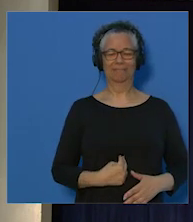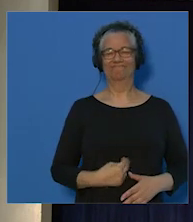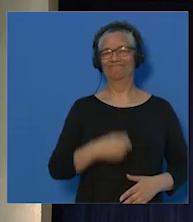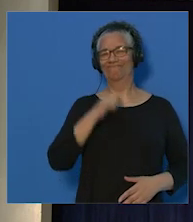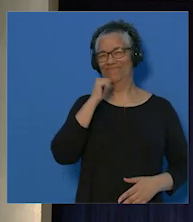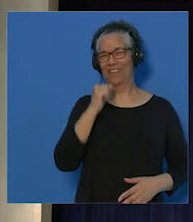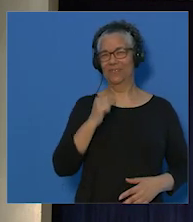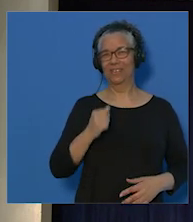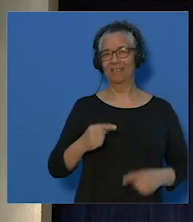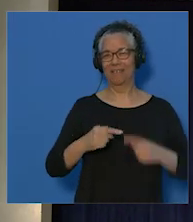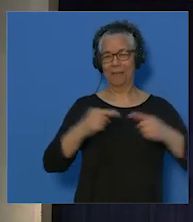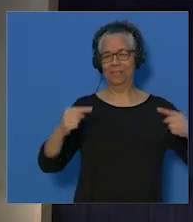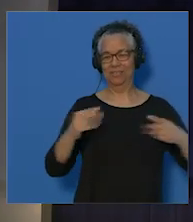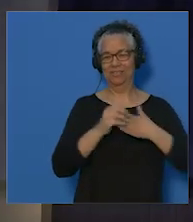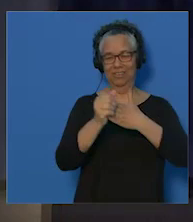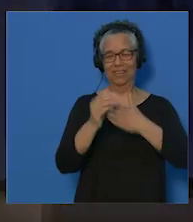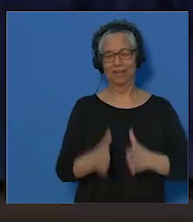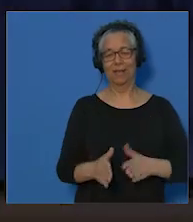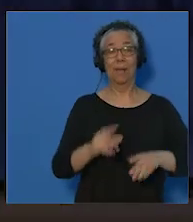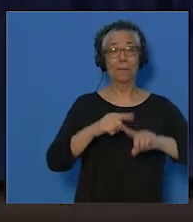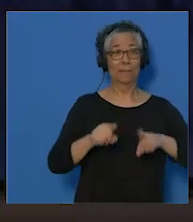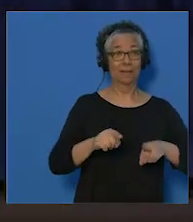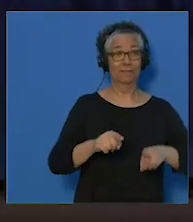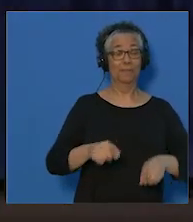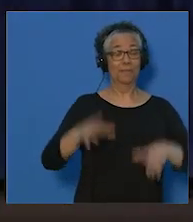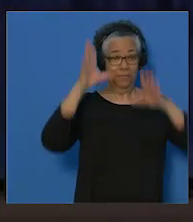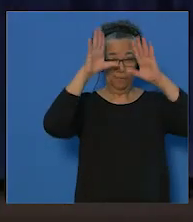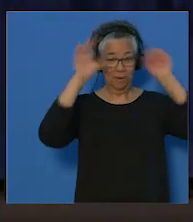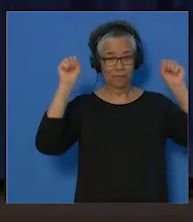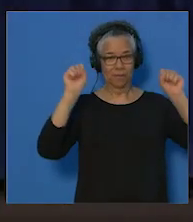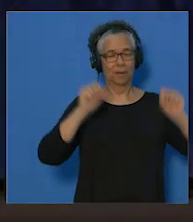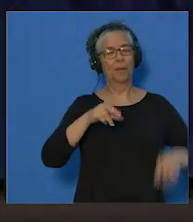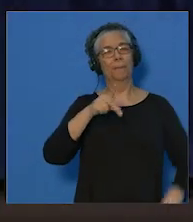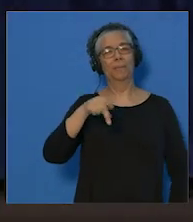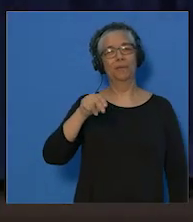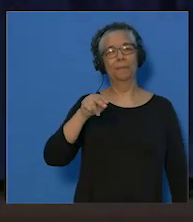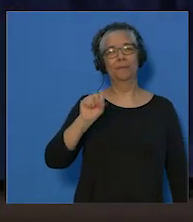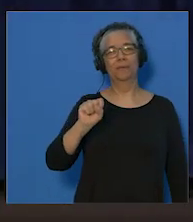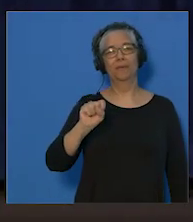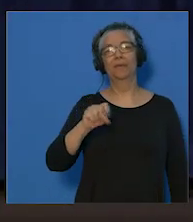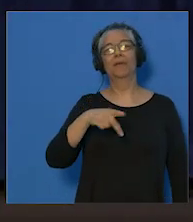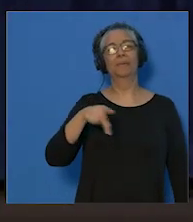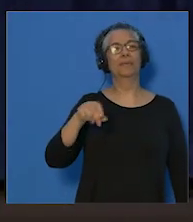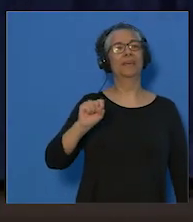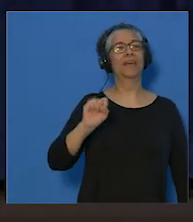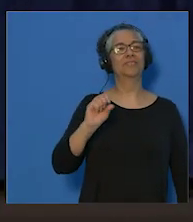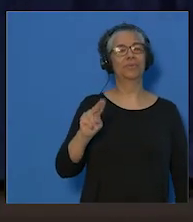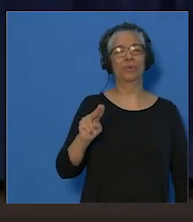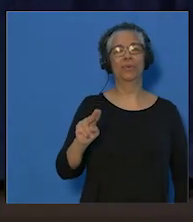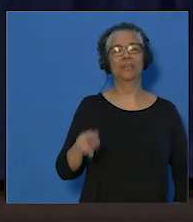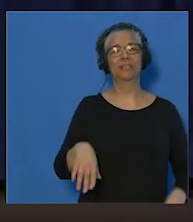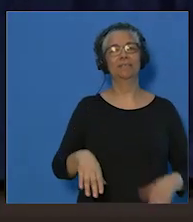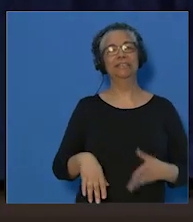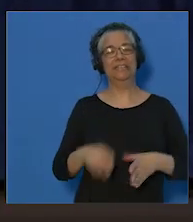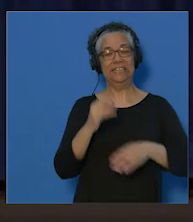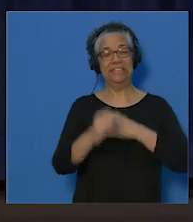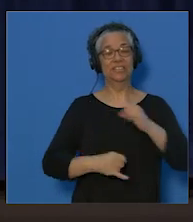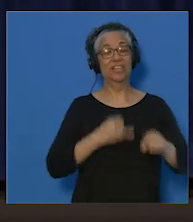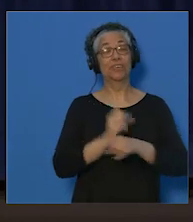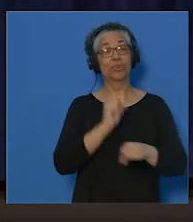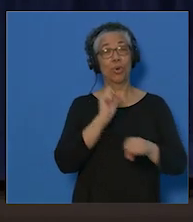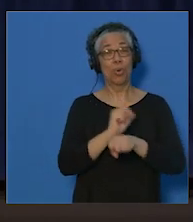was actually at the invitation of the President of the Bermuda Public Services Union, as red is the color for International Workers'